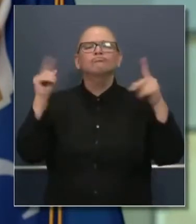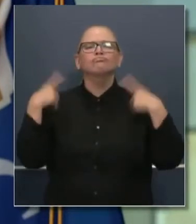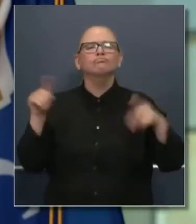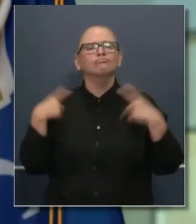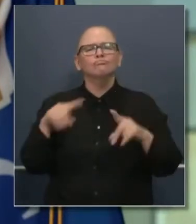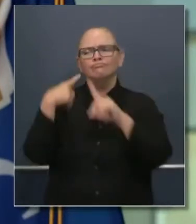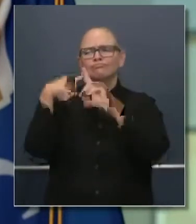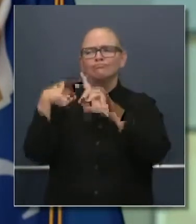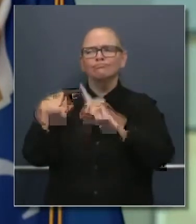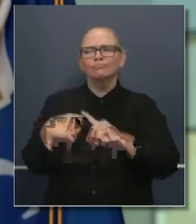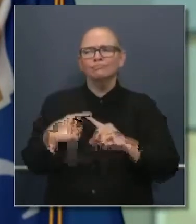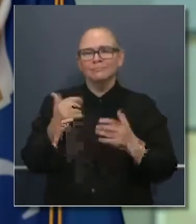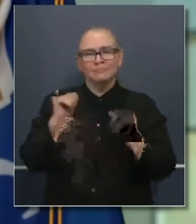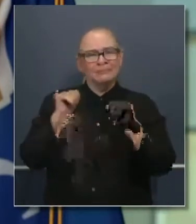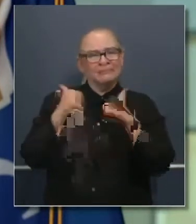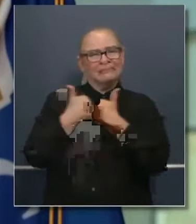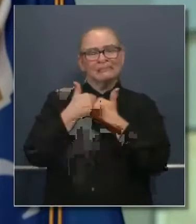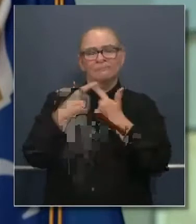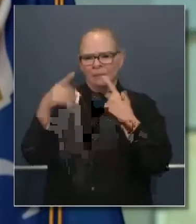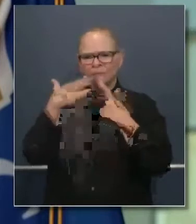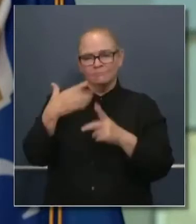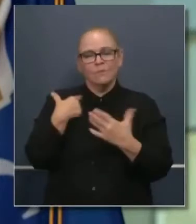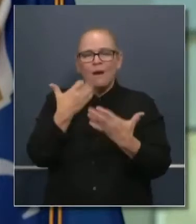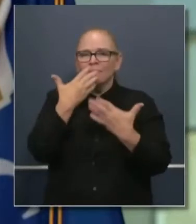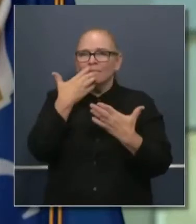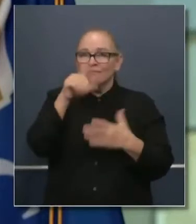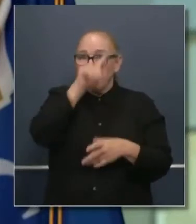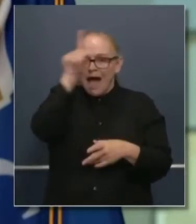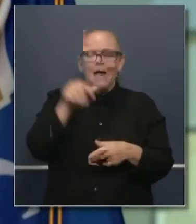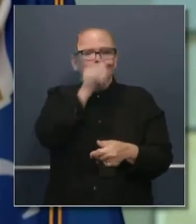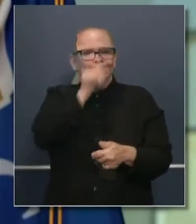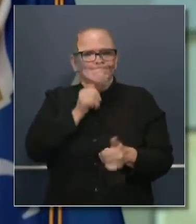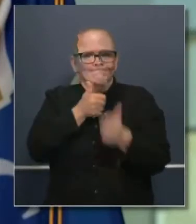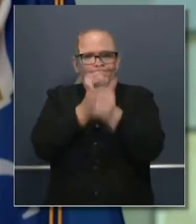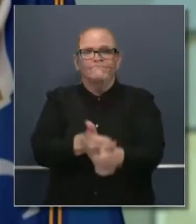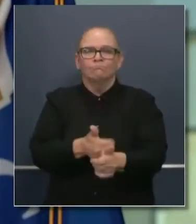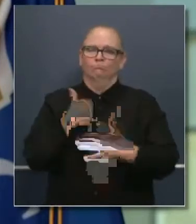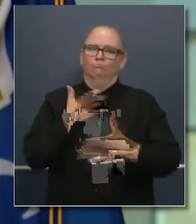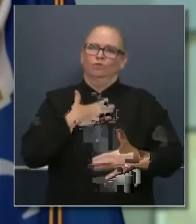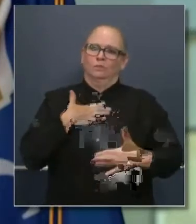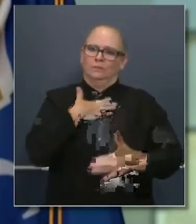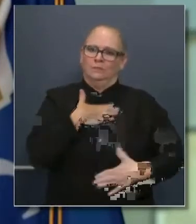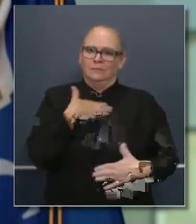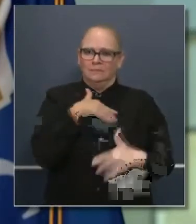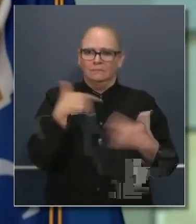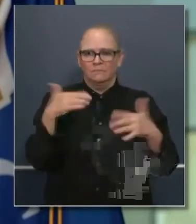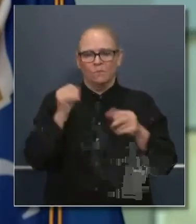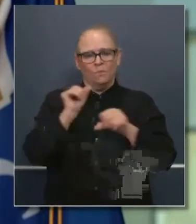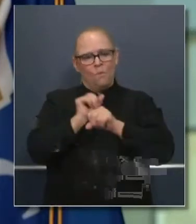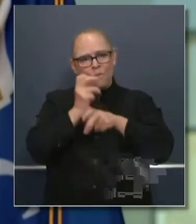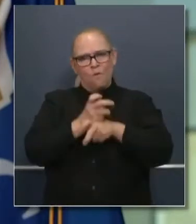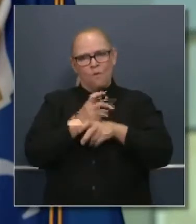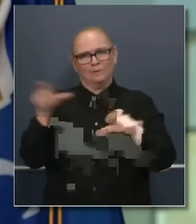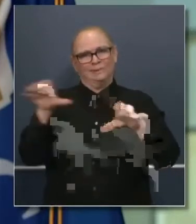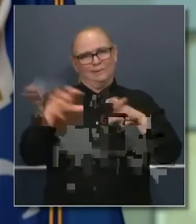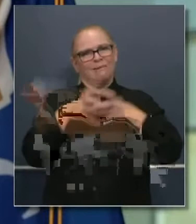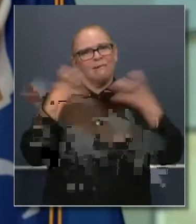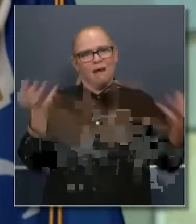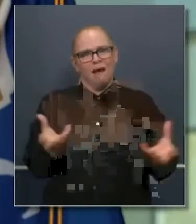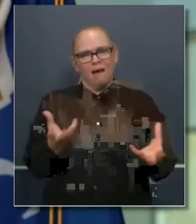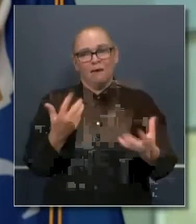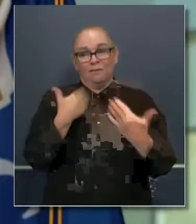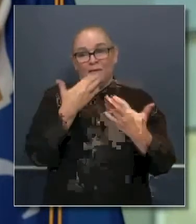circumstances, how grateful we are to all of you that are represented in that respect, and to all of